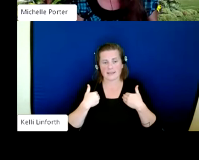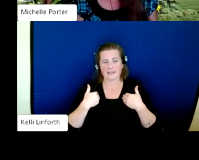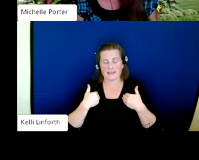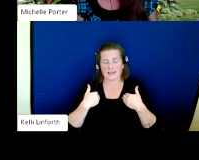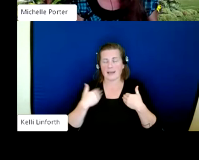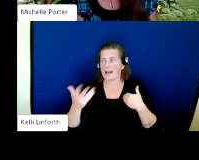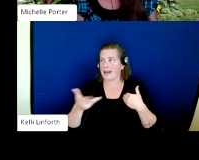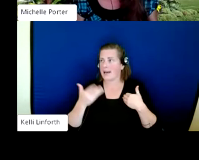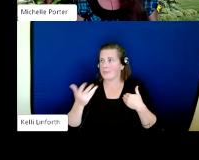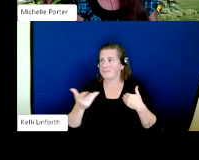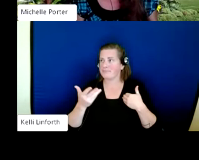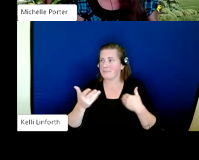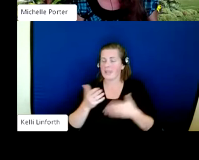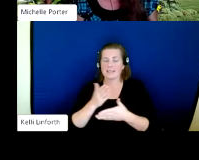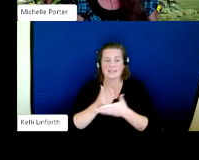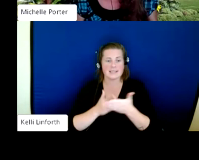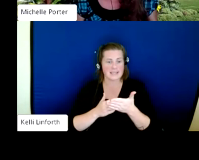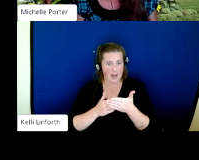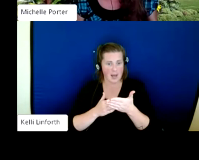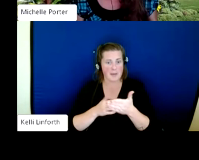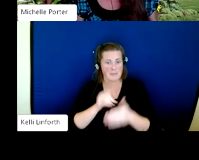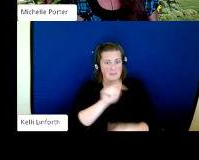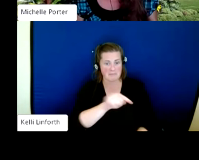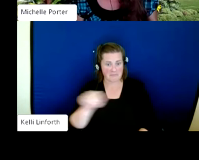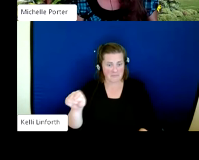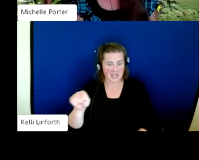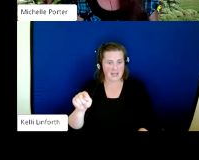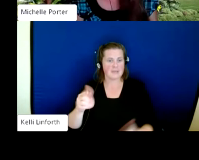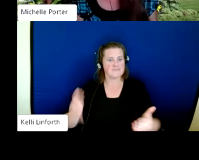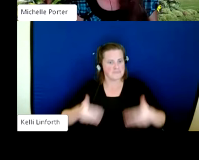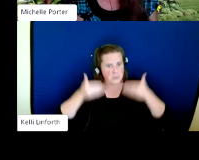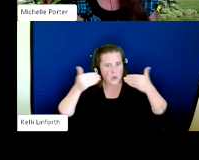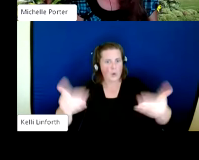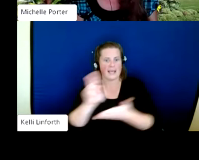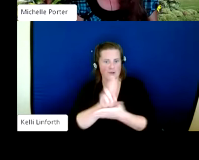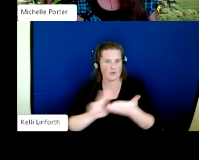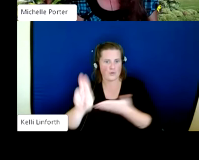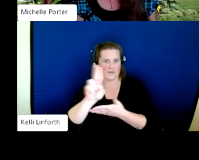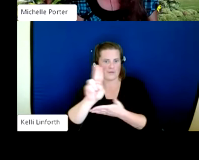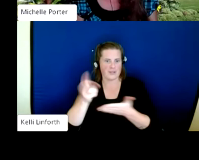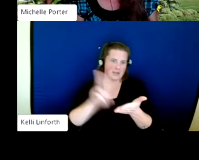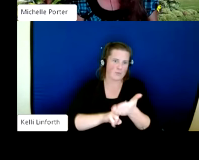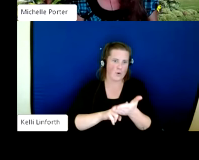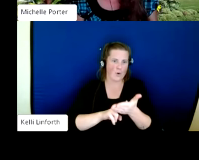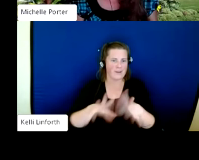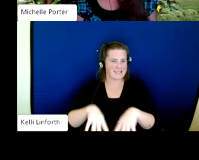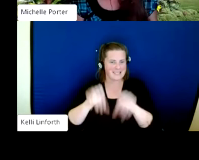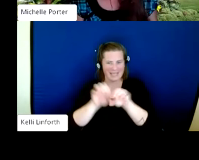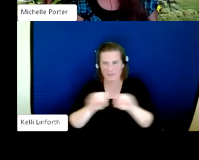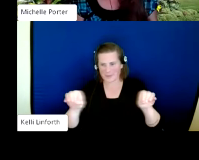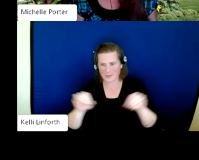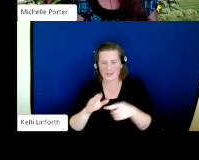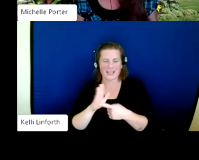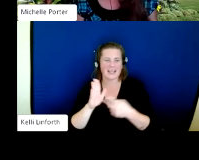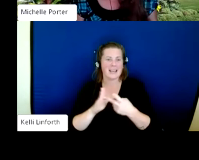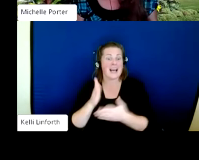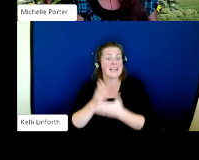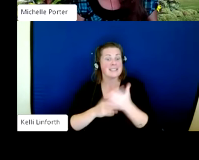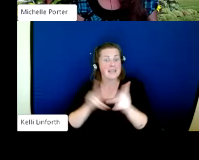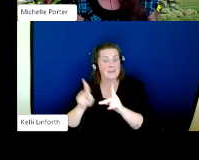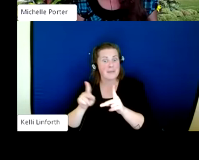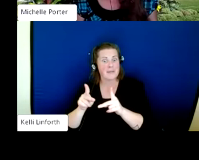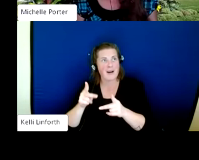to take up a university degree. We had someone who decided to go to an open mic comedy show